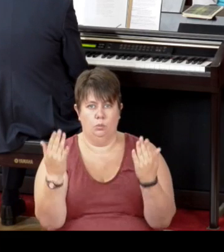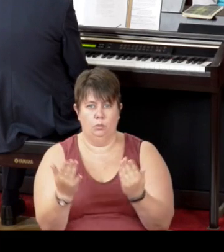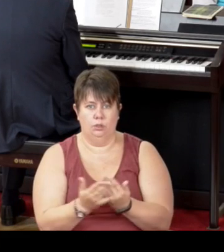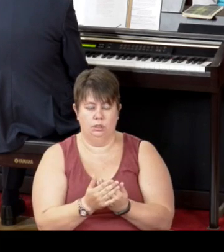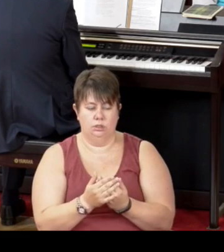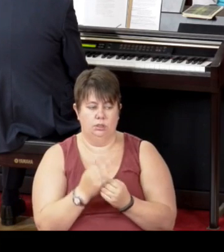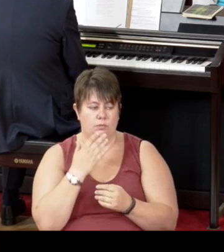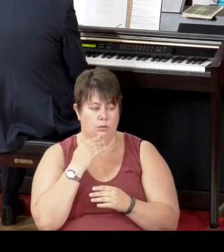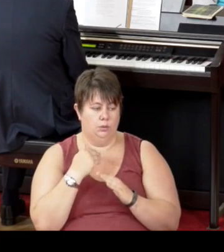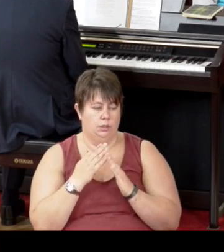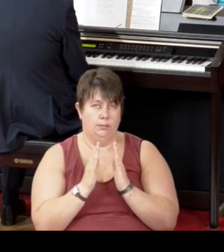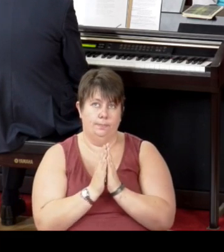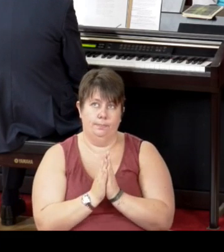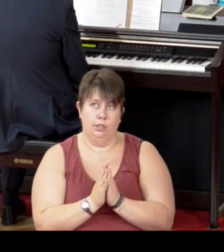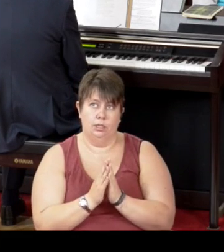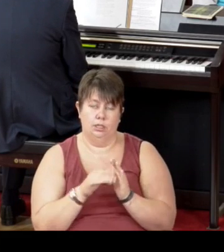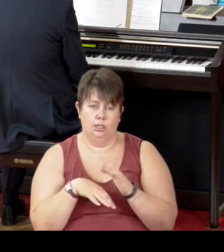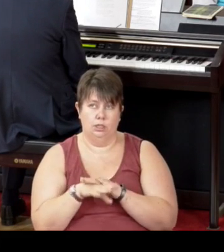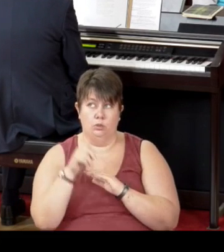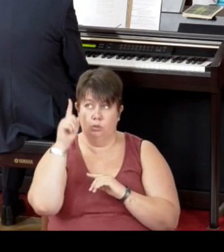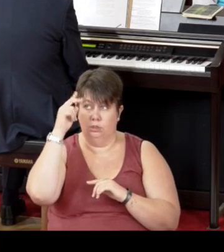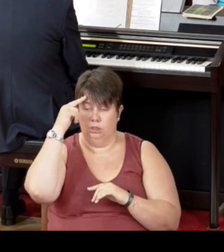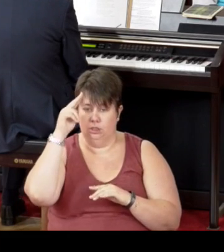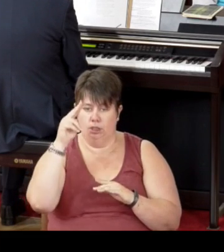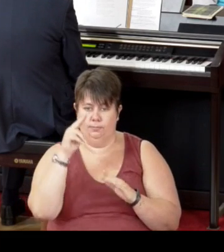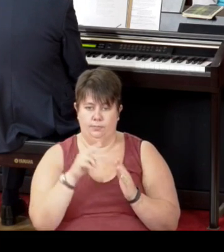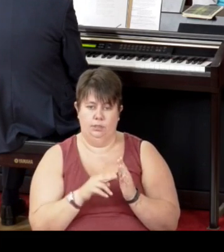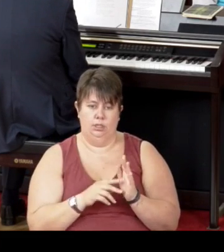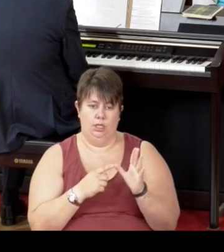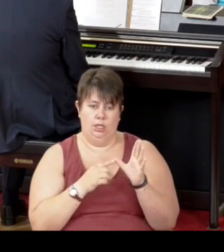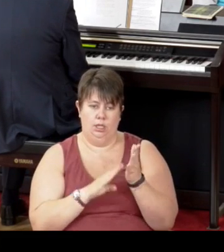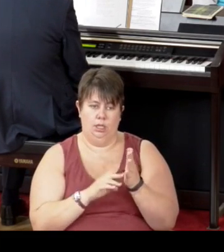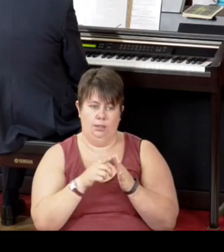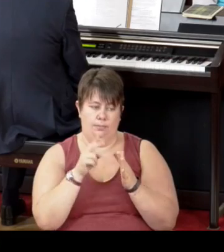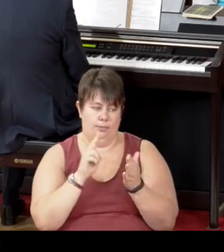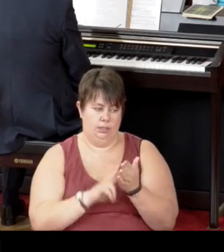and as we pray these things in Jesus' name. Amen.